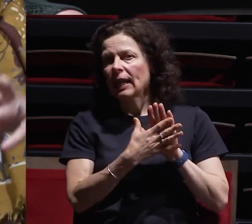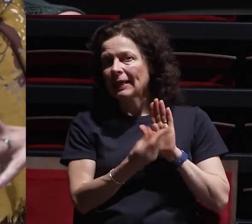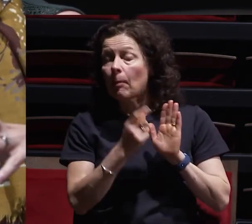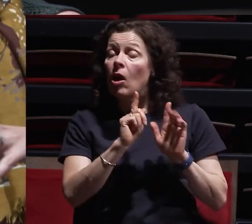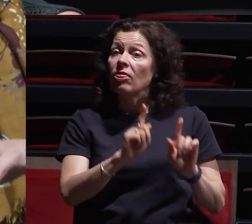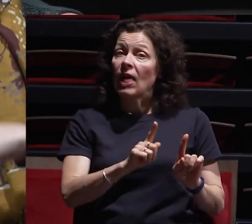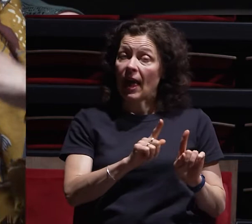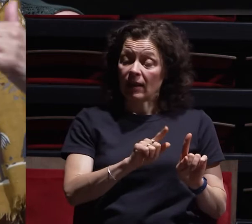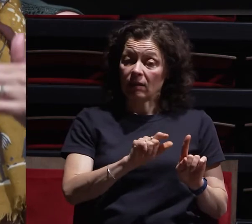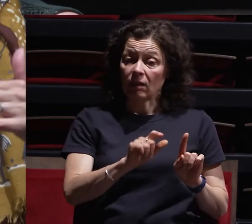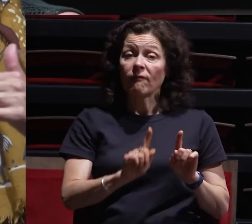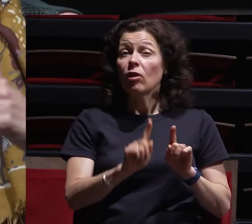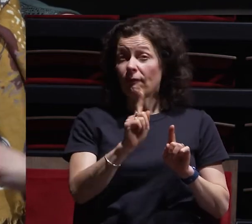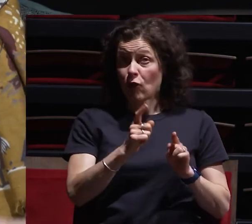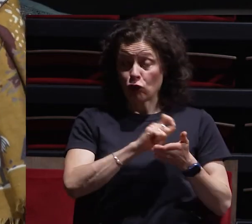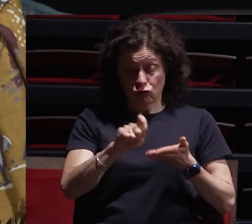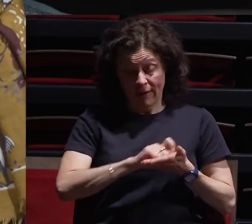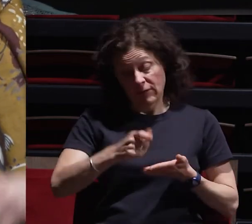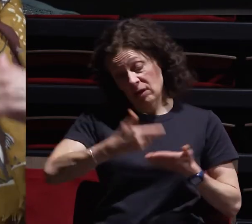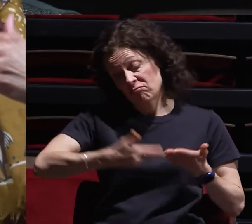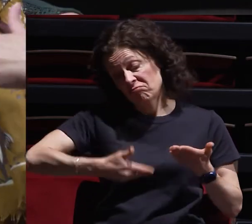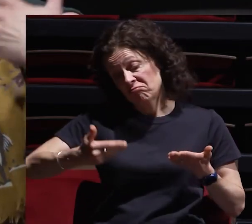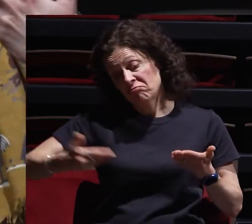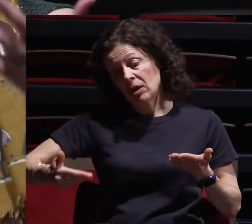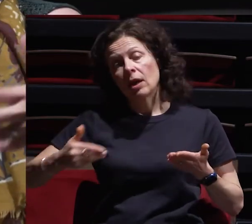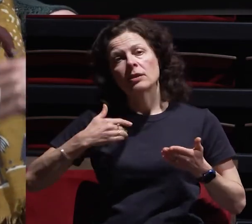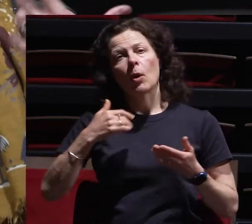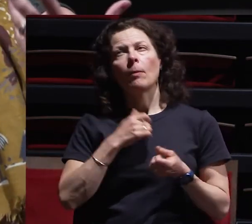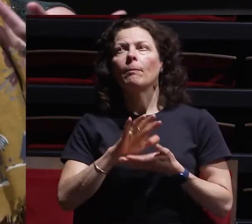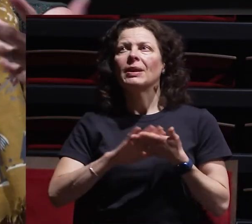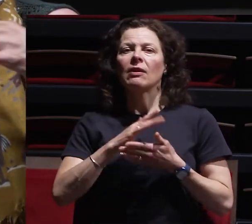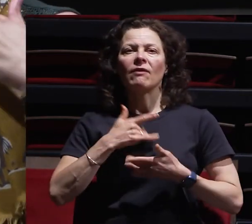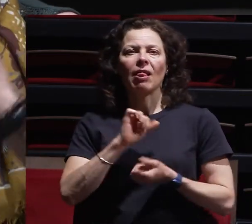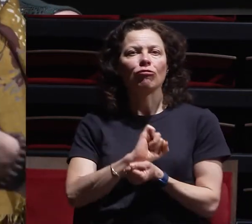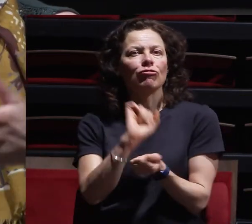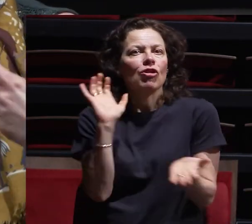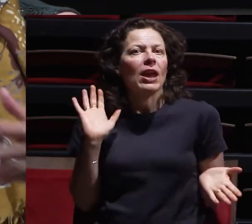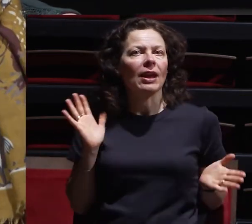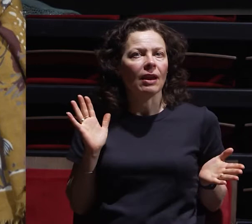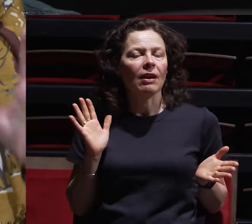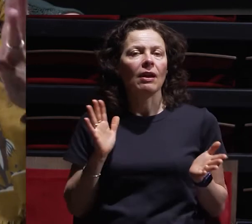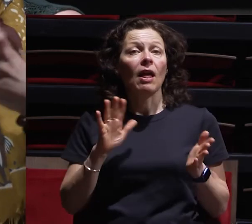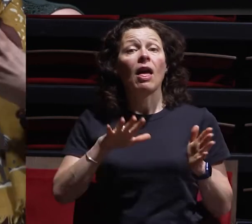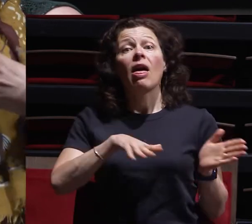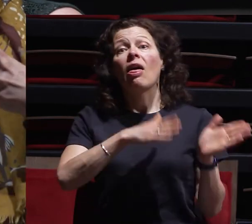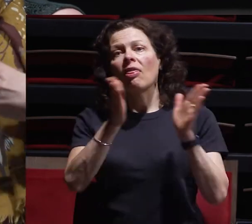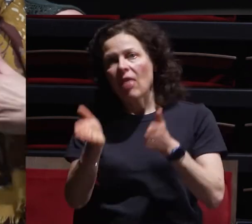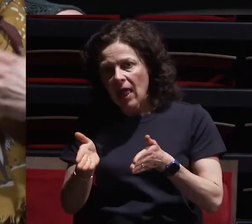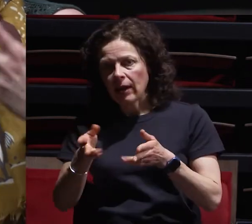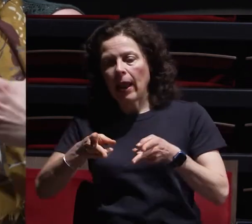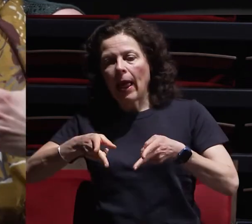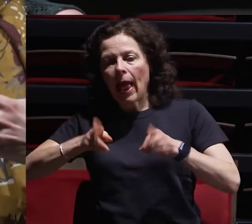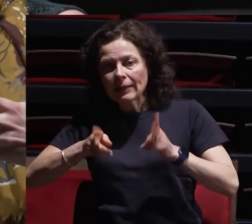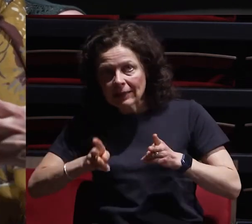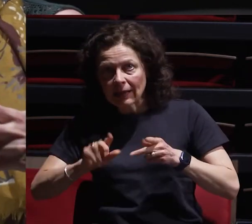this story in the first instance. But then, and probably for the first draft, to sort of free myself so I don't.